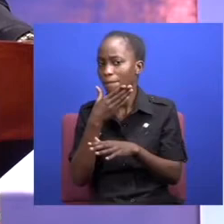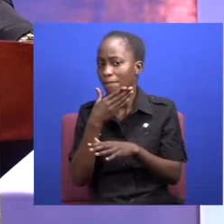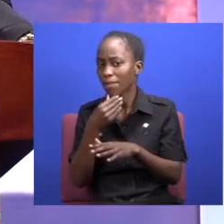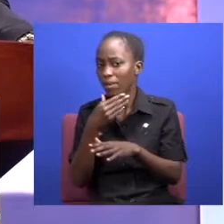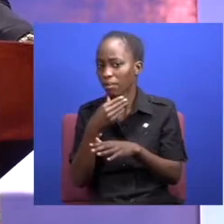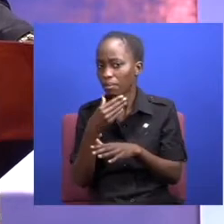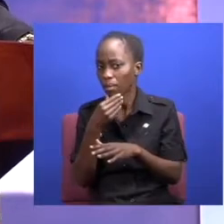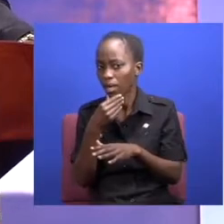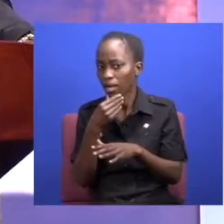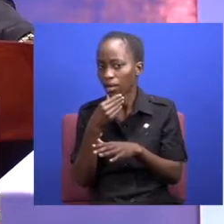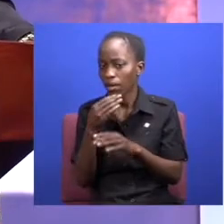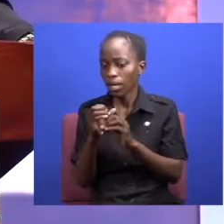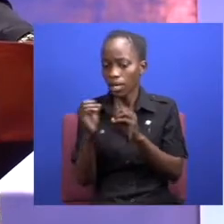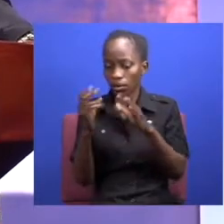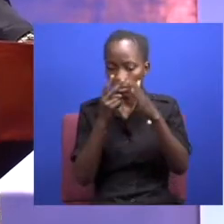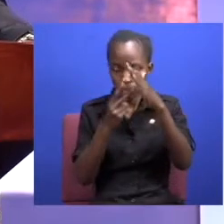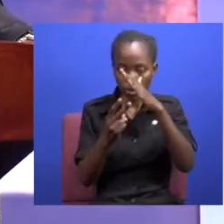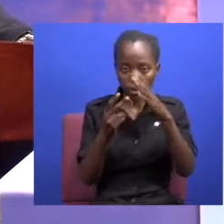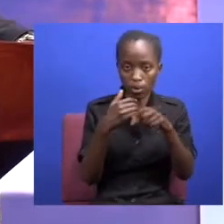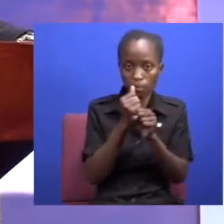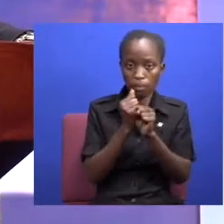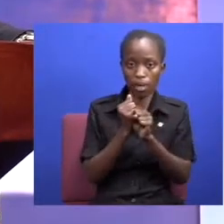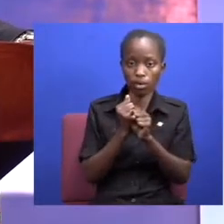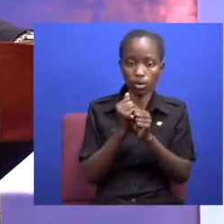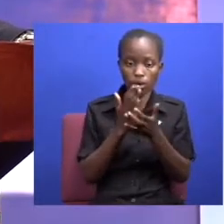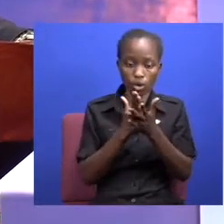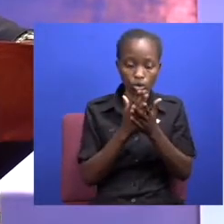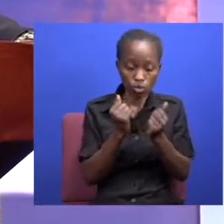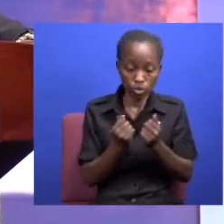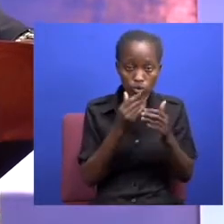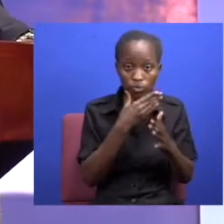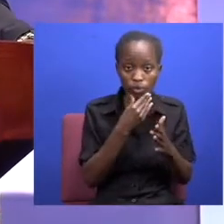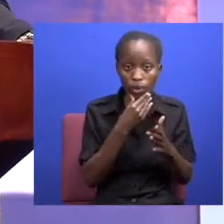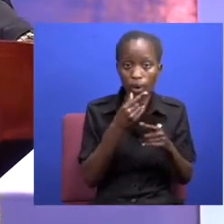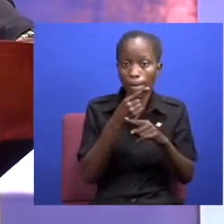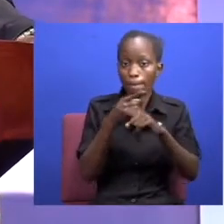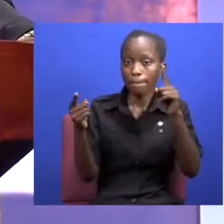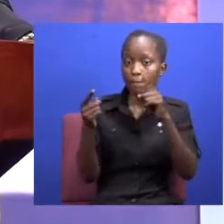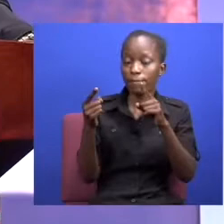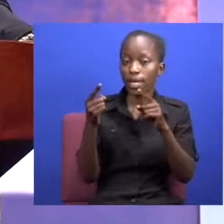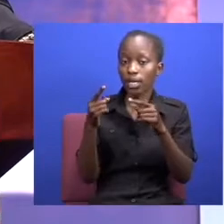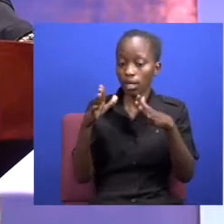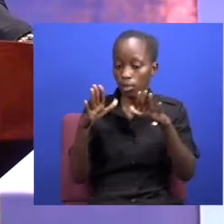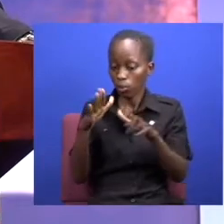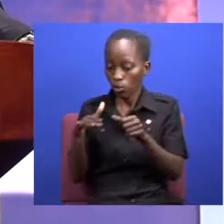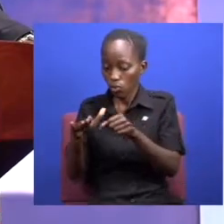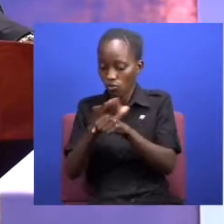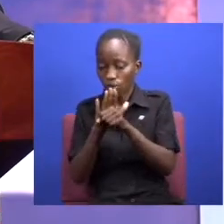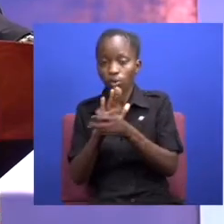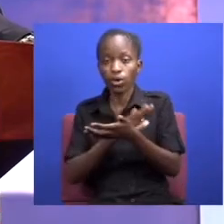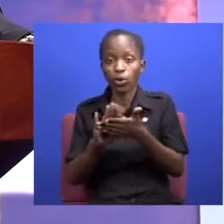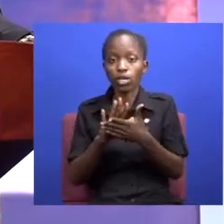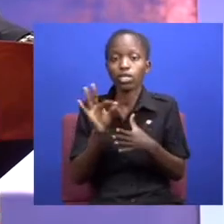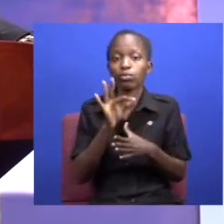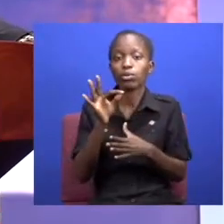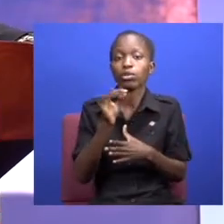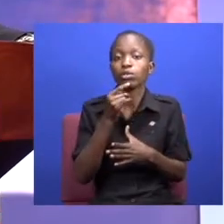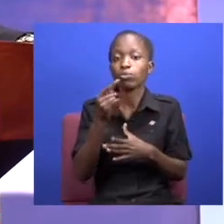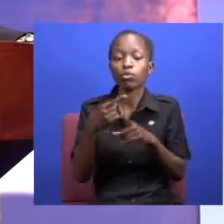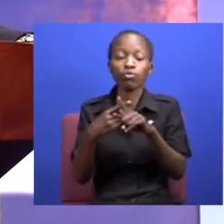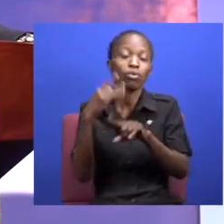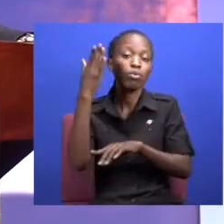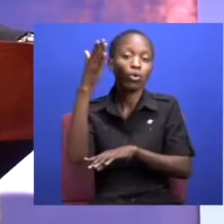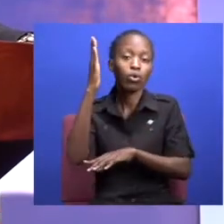prophecy was ever made by an act of human will, but men moved by the Holy Spirit spoke from